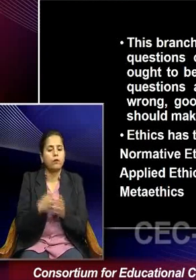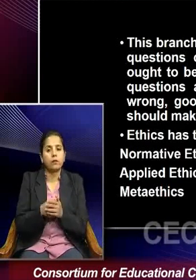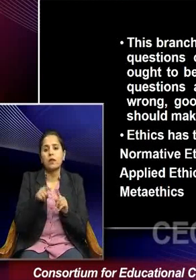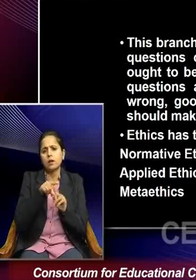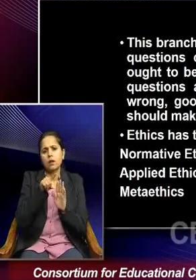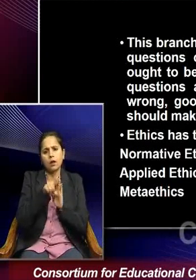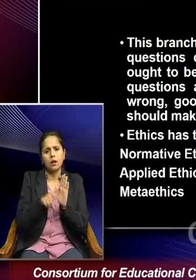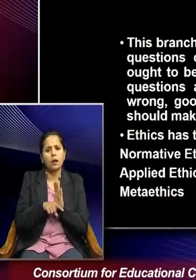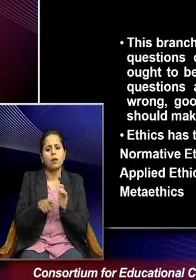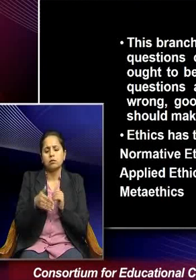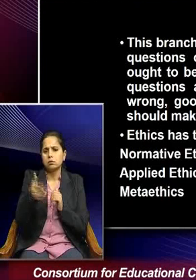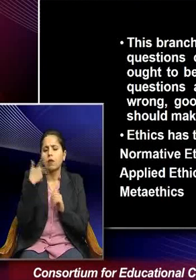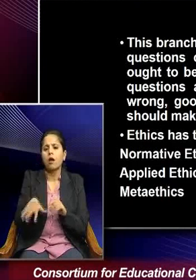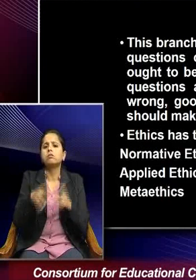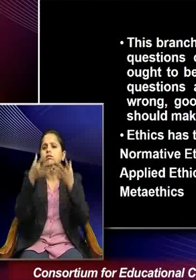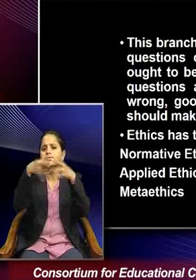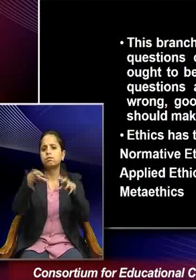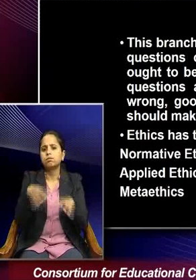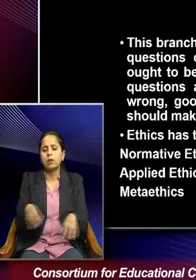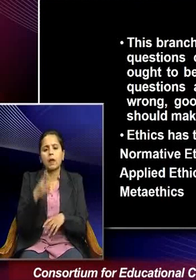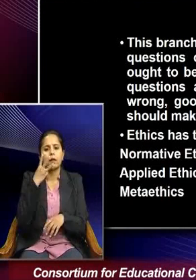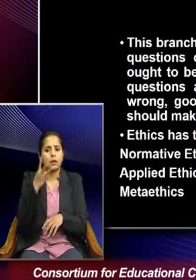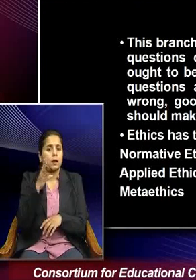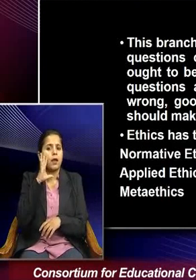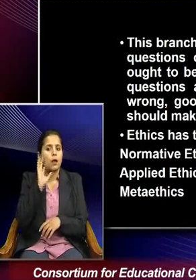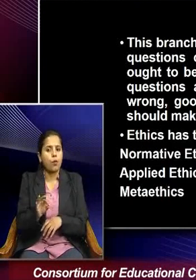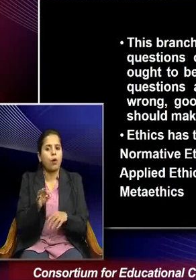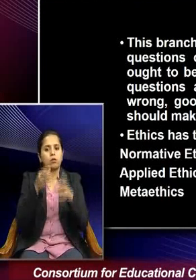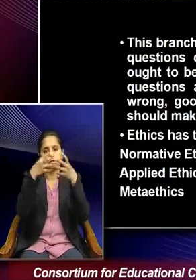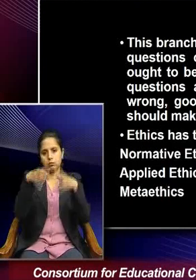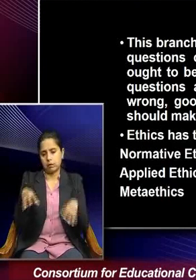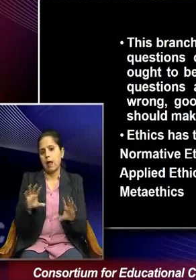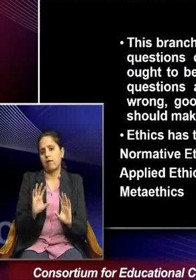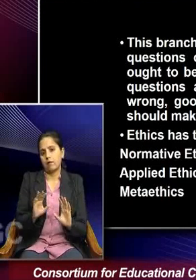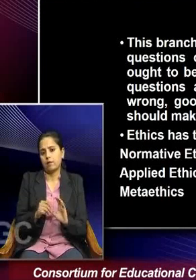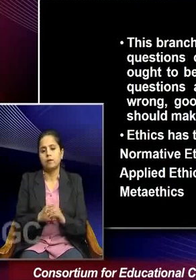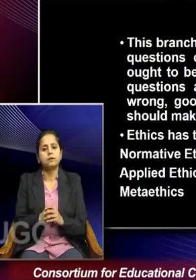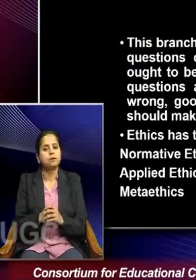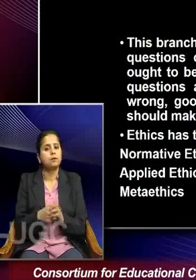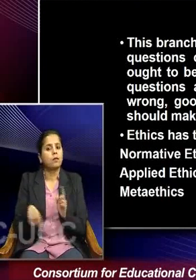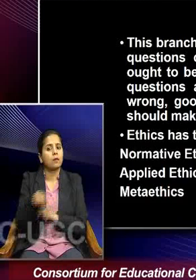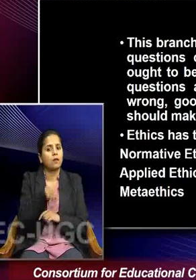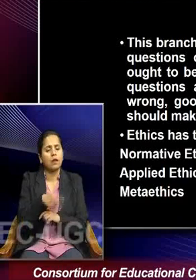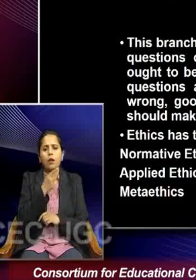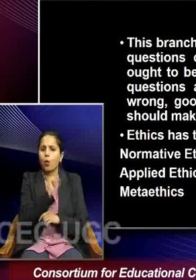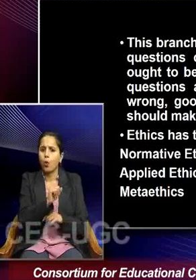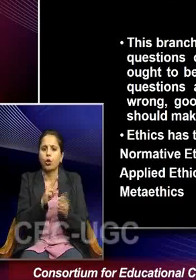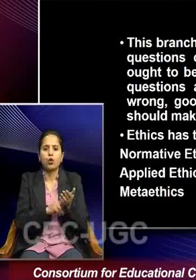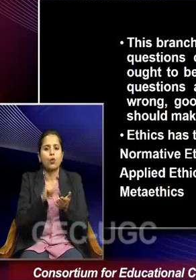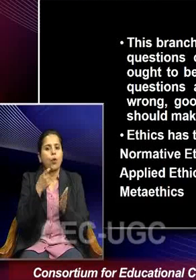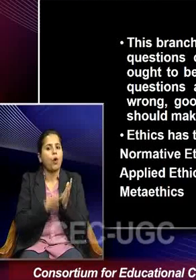Ethics is further divided into three main branches, which are normative